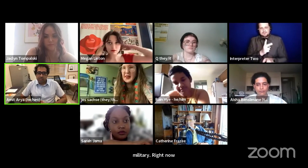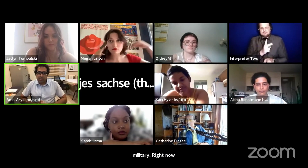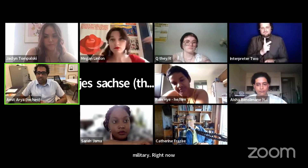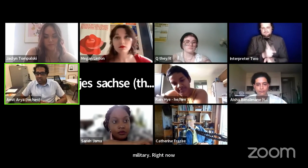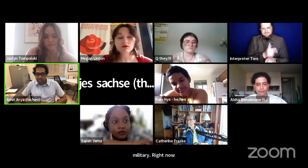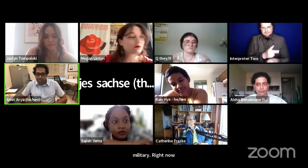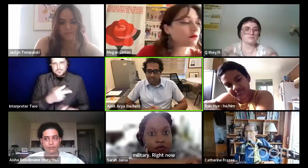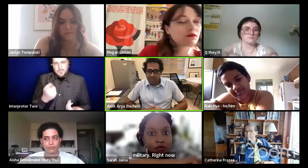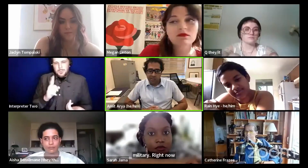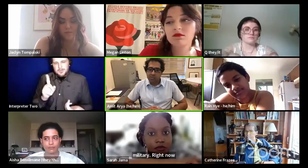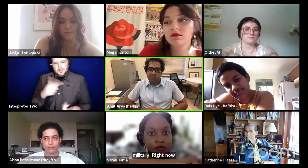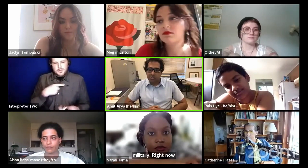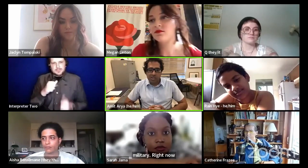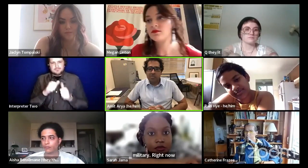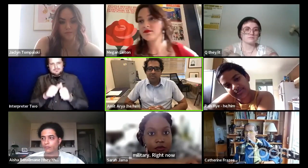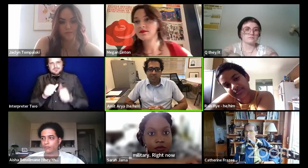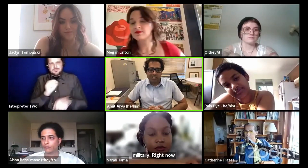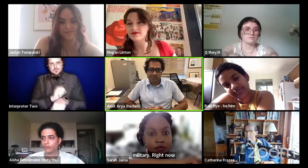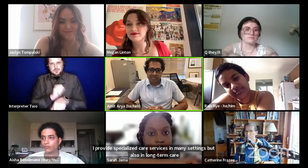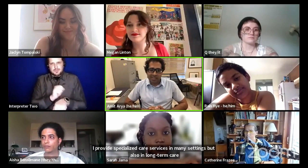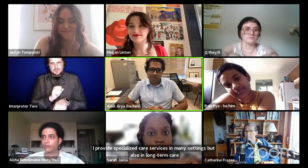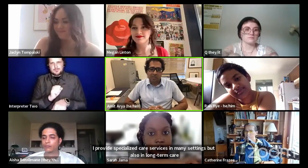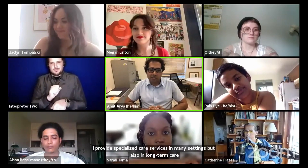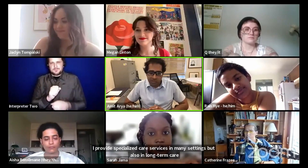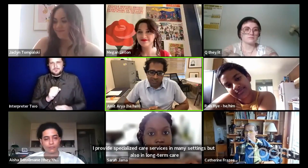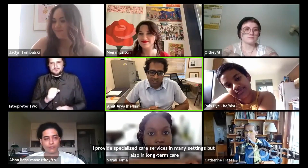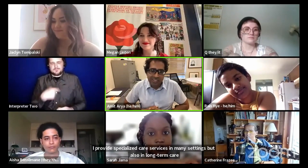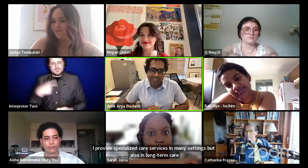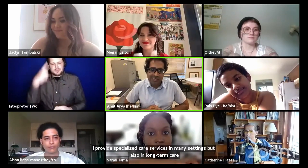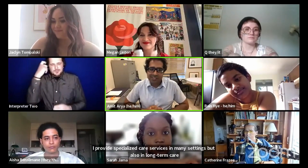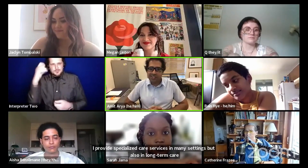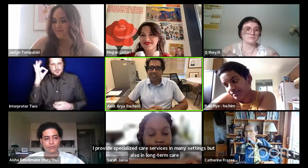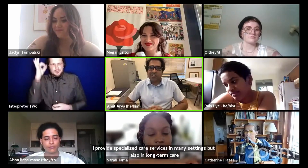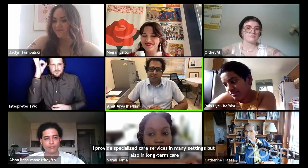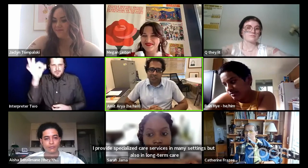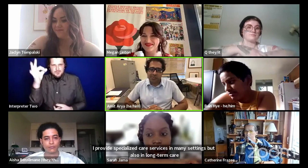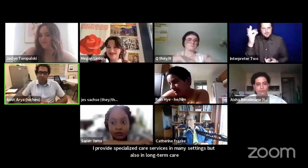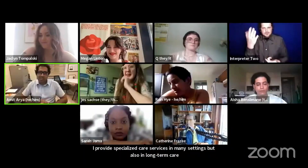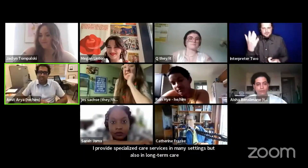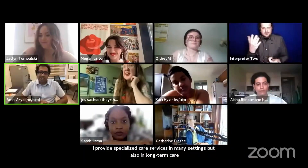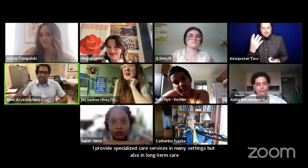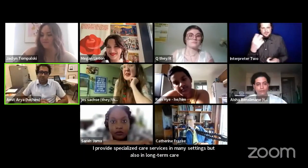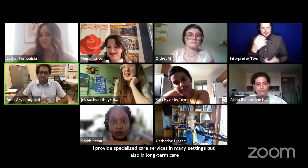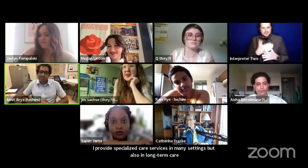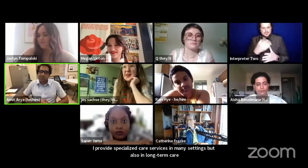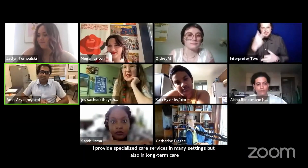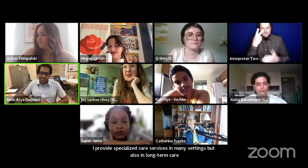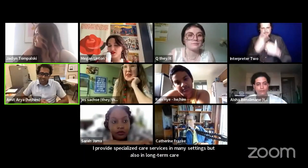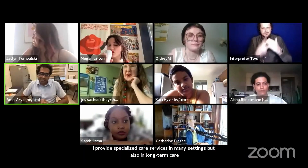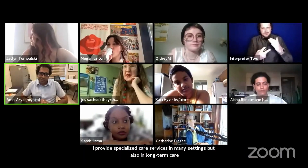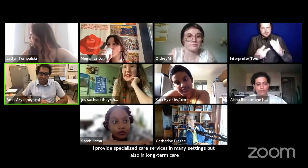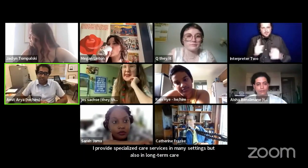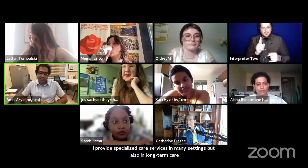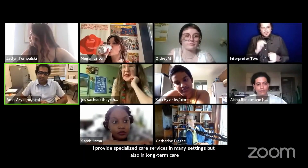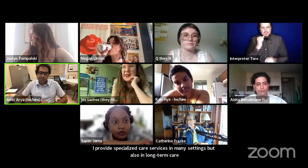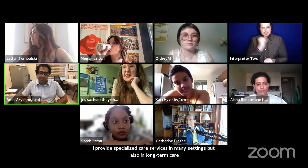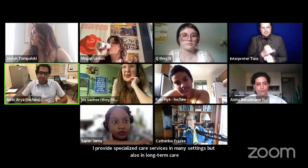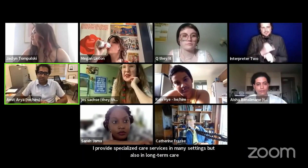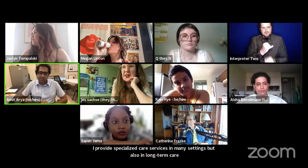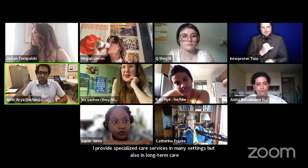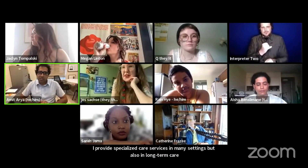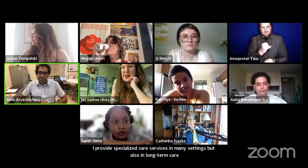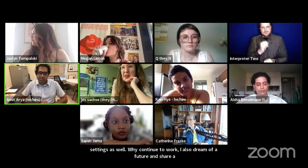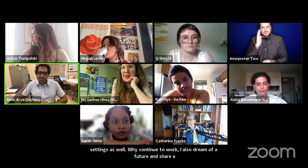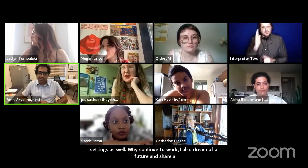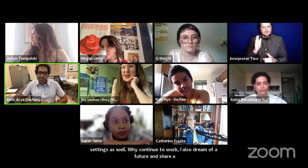continue to work. And yes, I also dream of a future and, share a vision where institutionalization itself